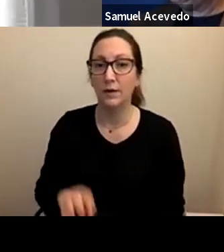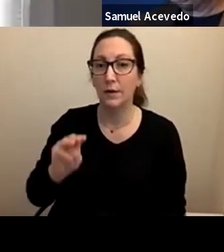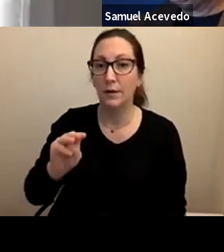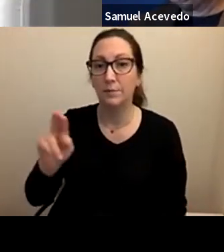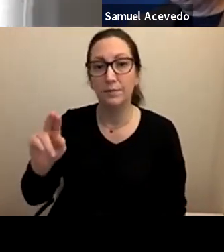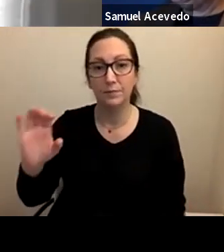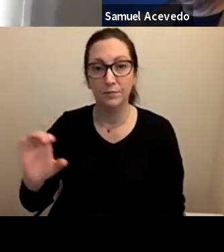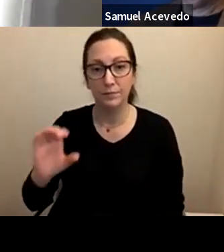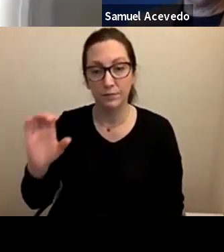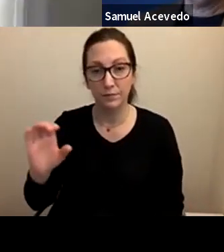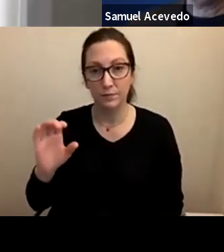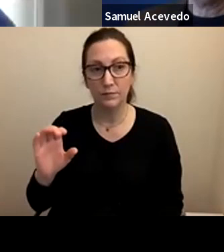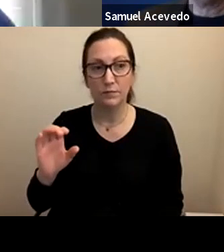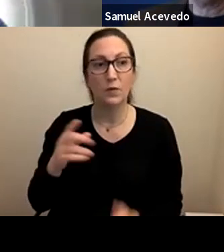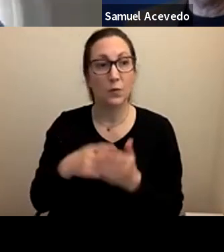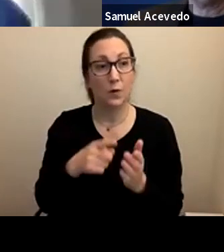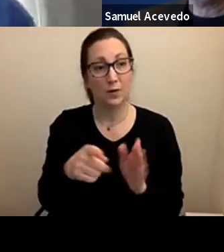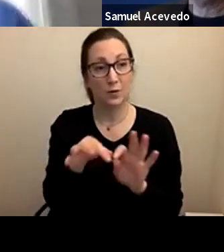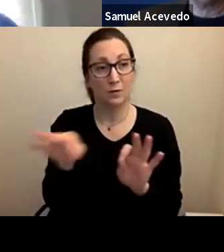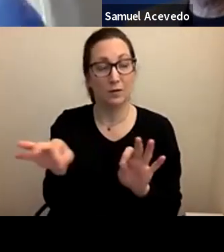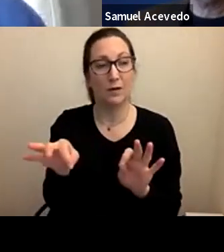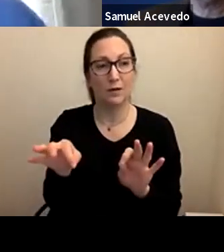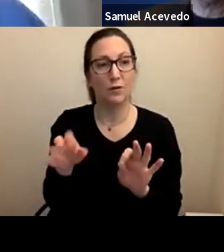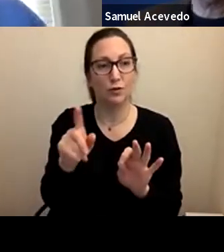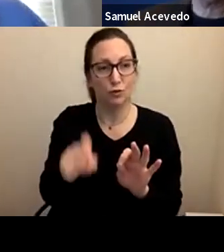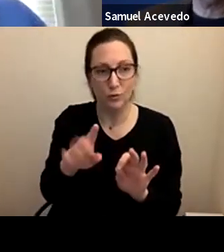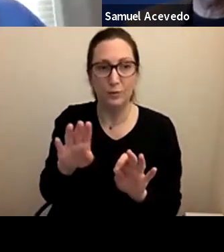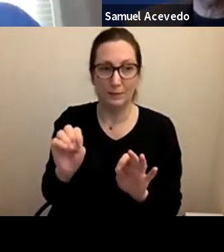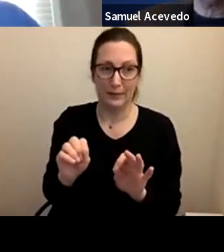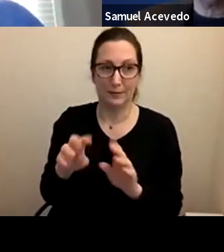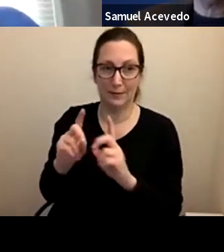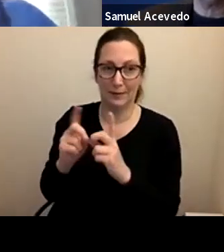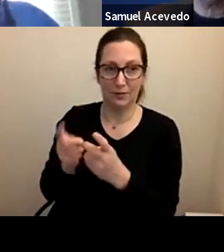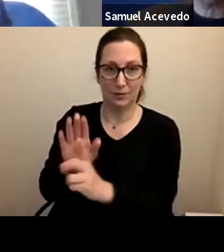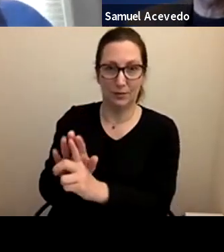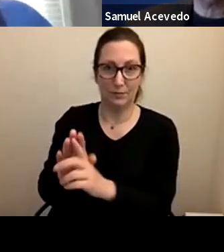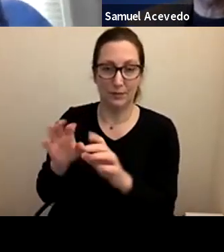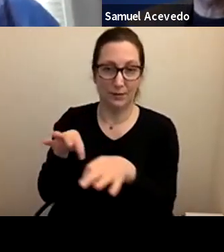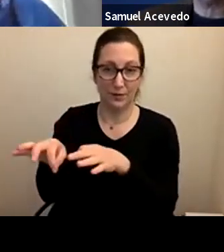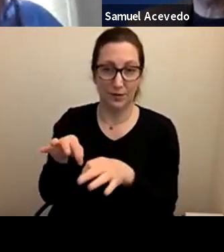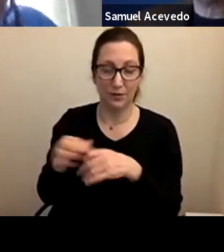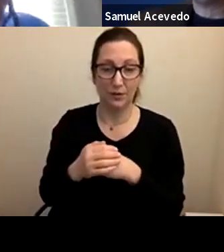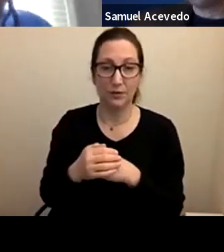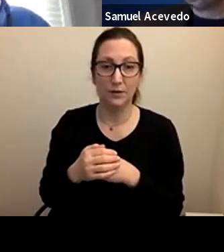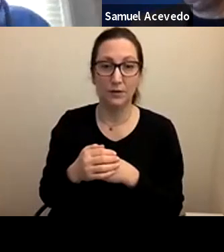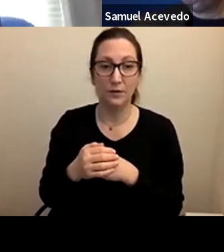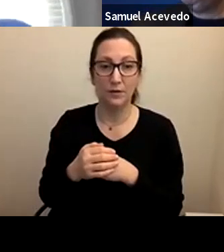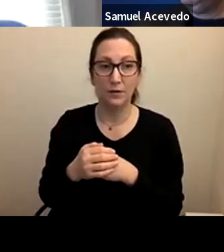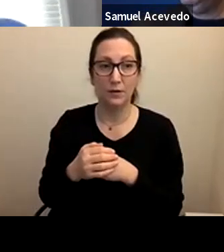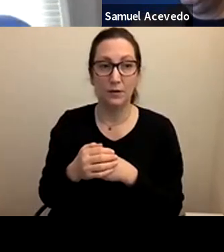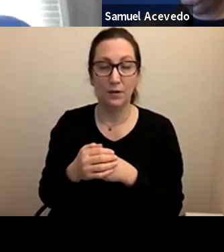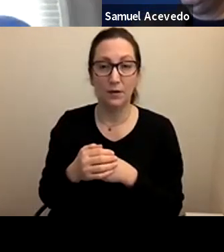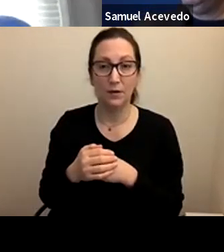stated should be the district's definition. I mean, if indeed we're looking at that, you